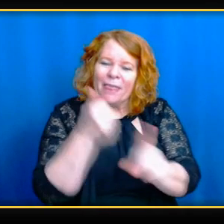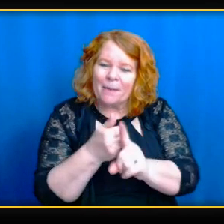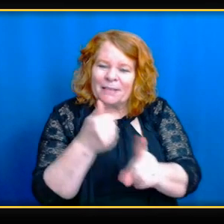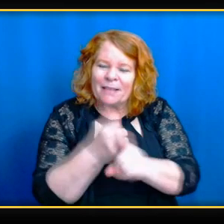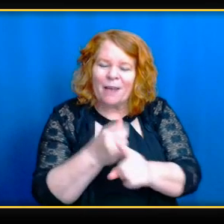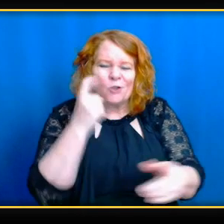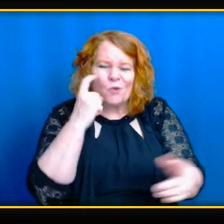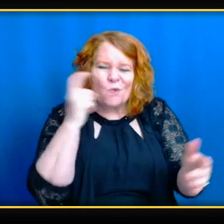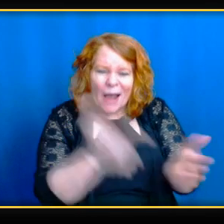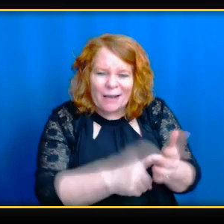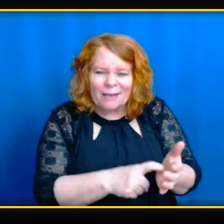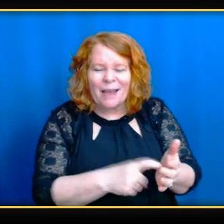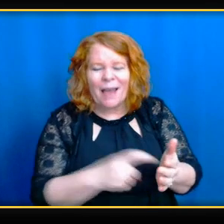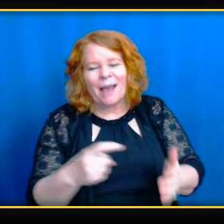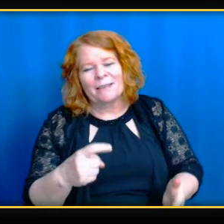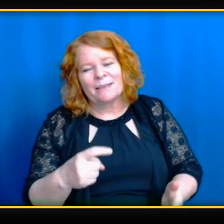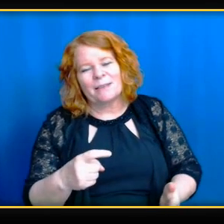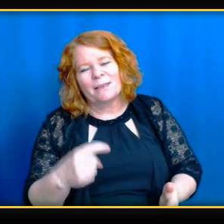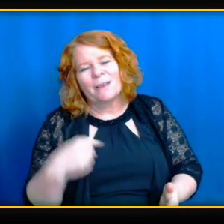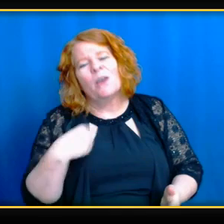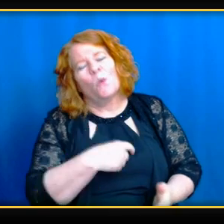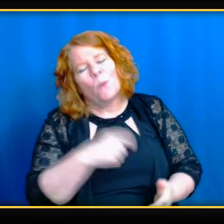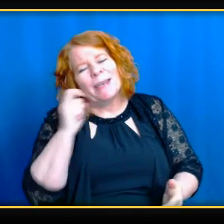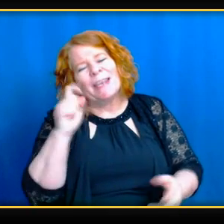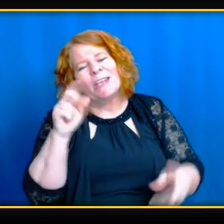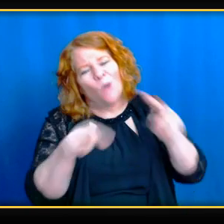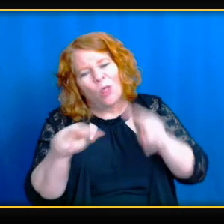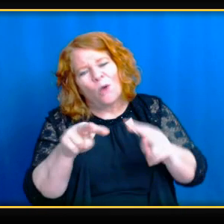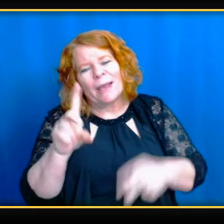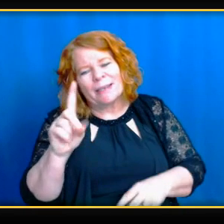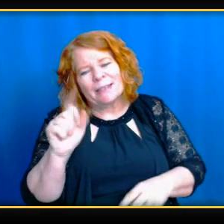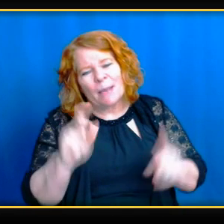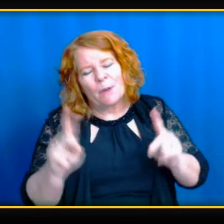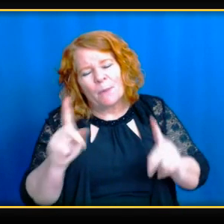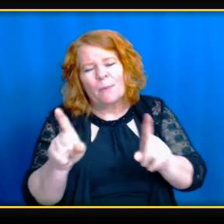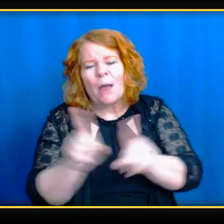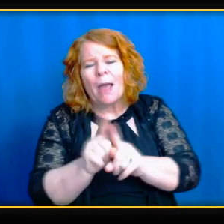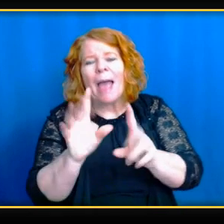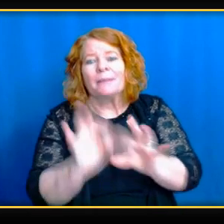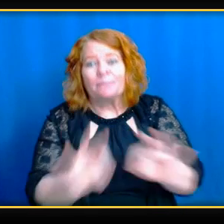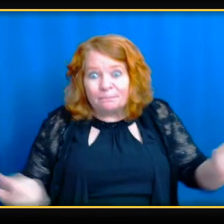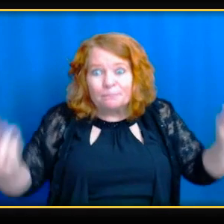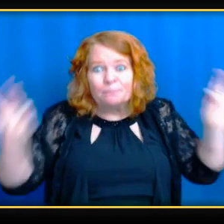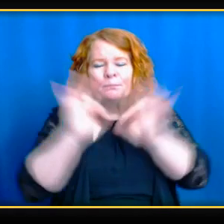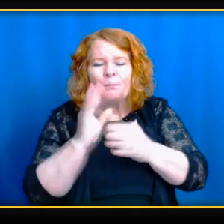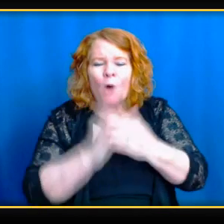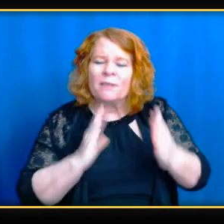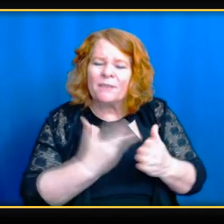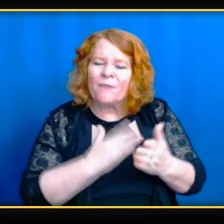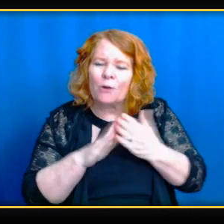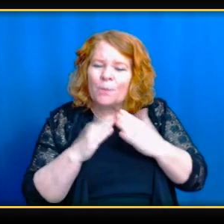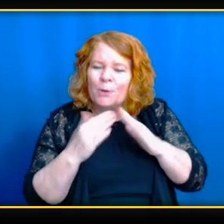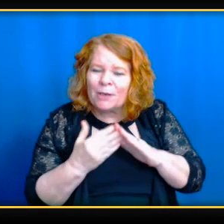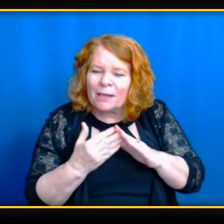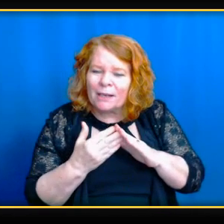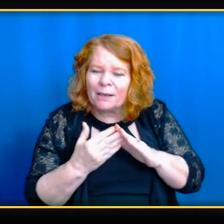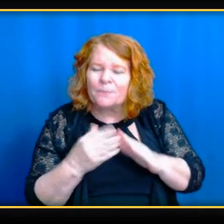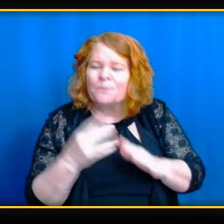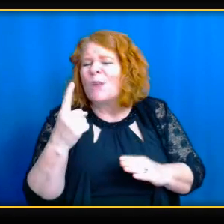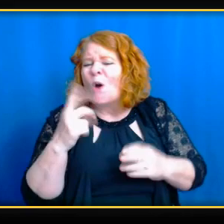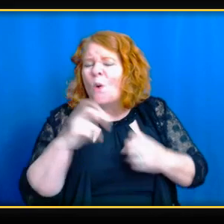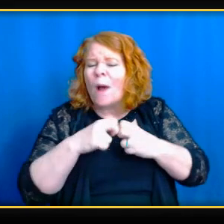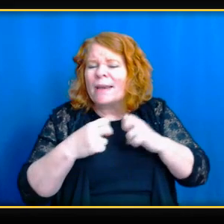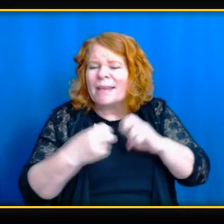we need to be looking at disabled people as meaningful parts of our community. One issue, the Olympics and